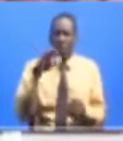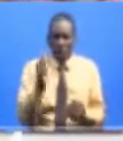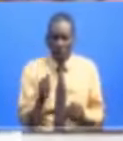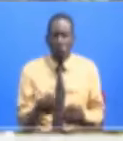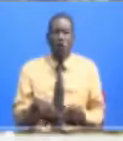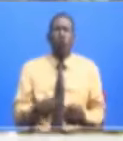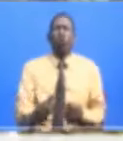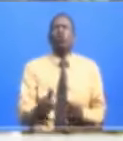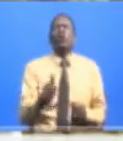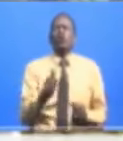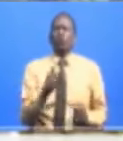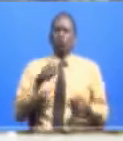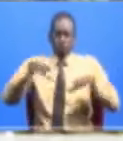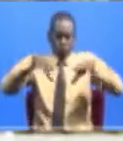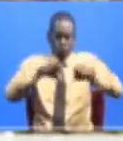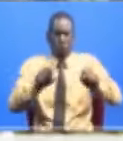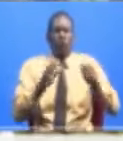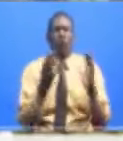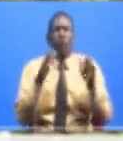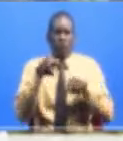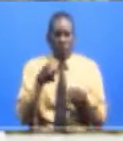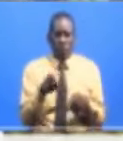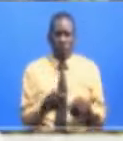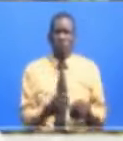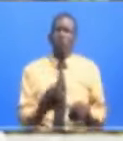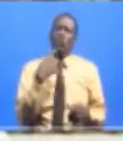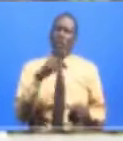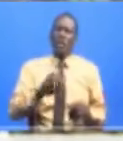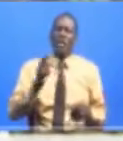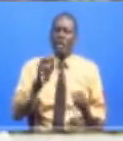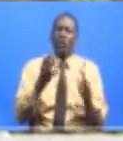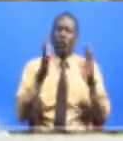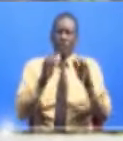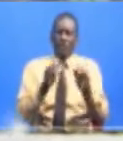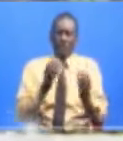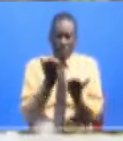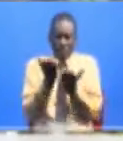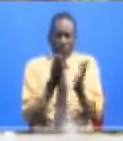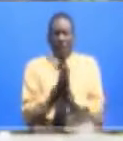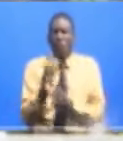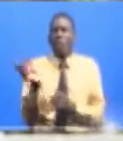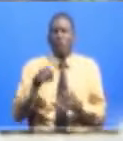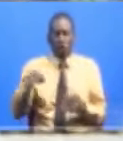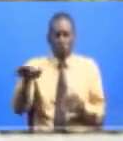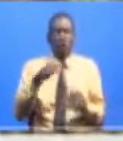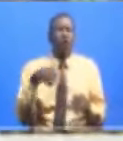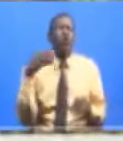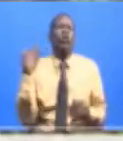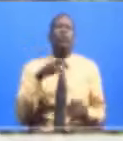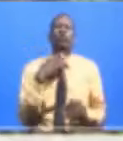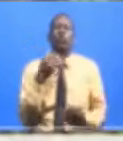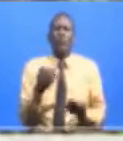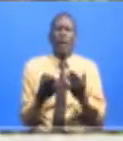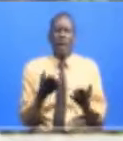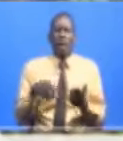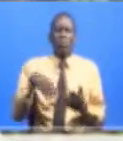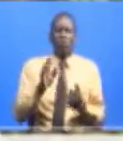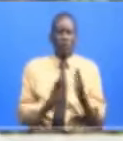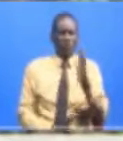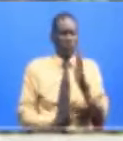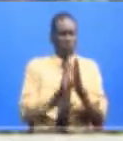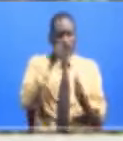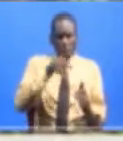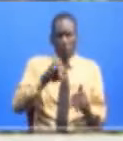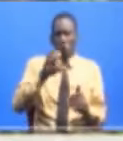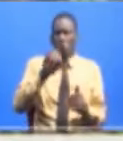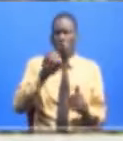kunyakuliwa kwa msitu. We are petitioning Kenya Forest Service and the Minister of Environment that we do not want any more developments in